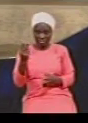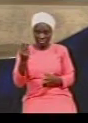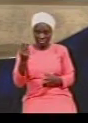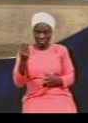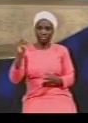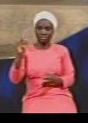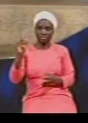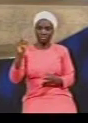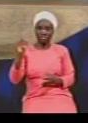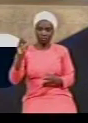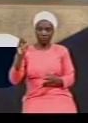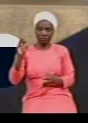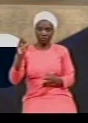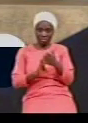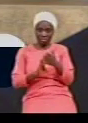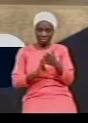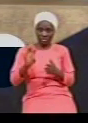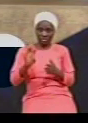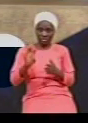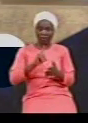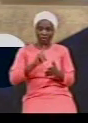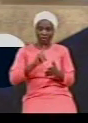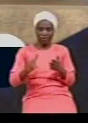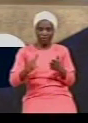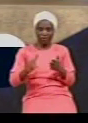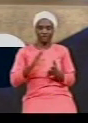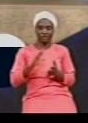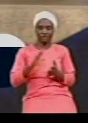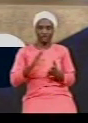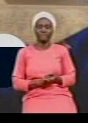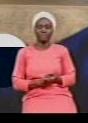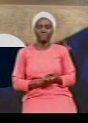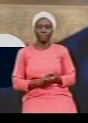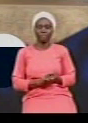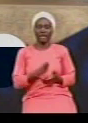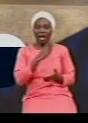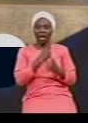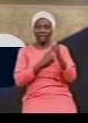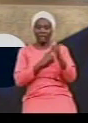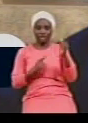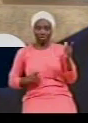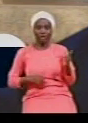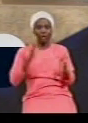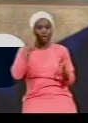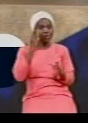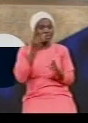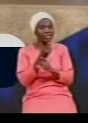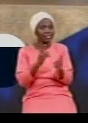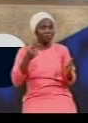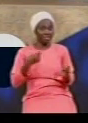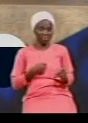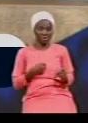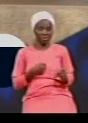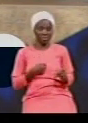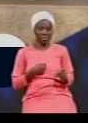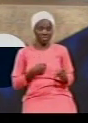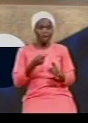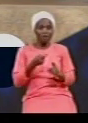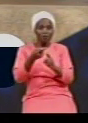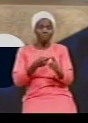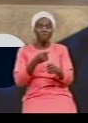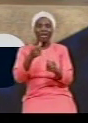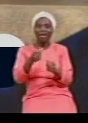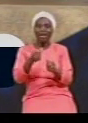2 Timothy chapter 4, verse 18. And the Lord shall deliver me from